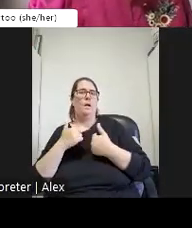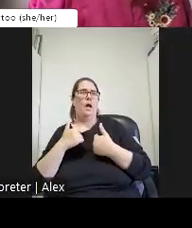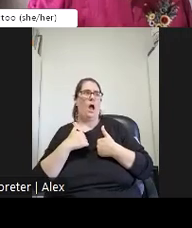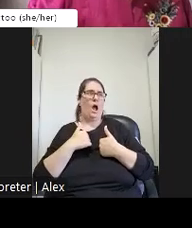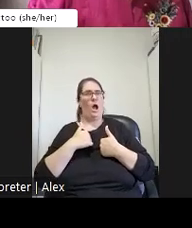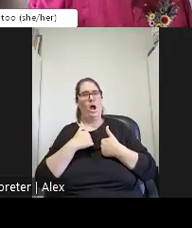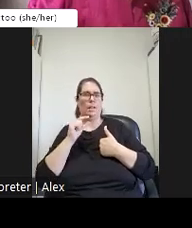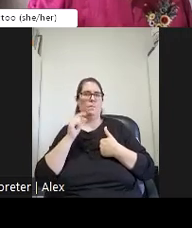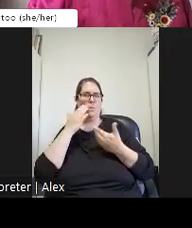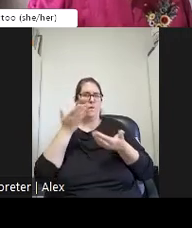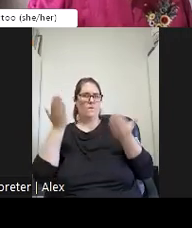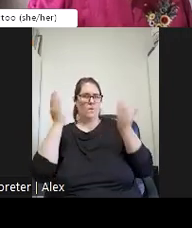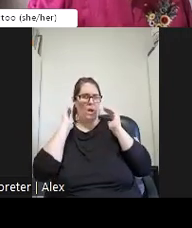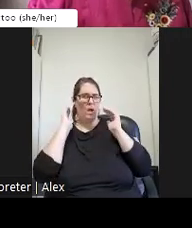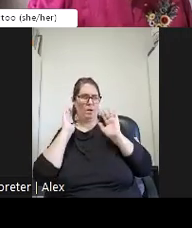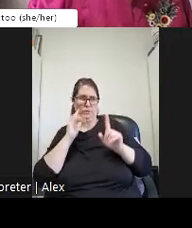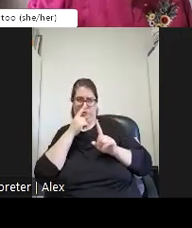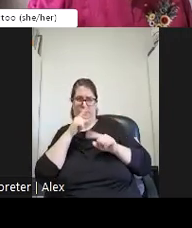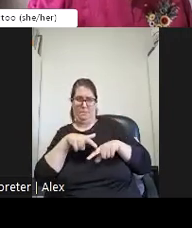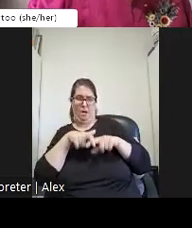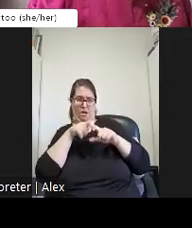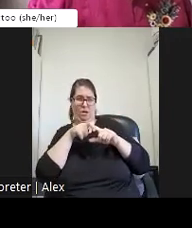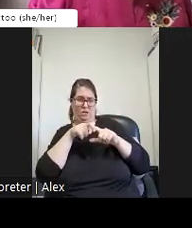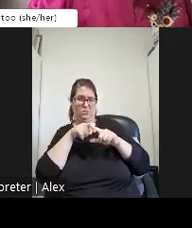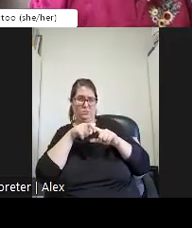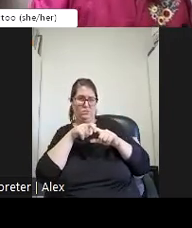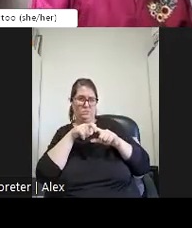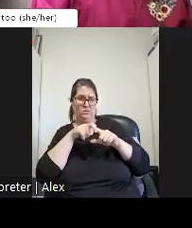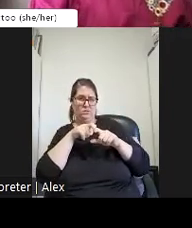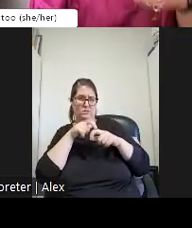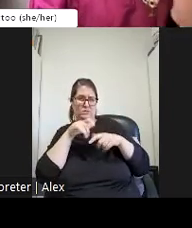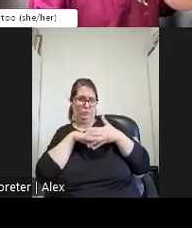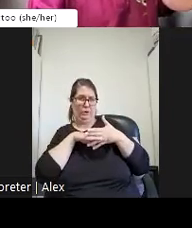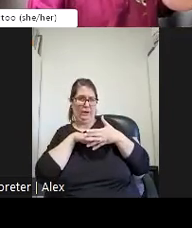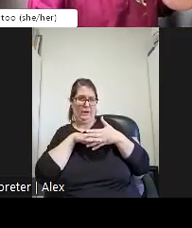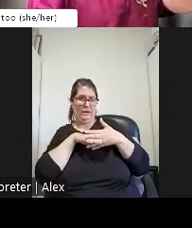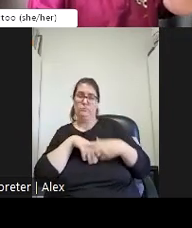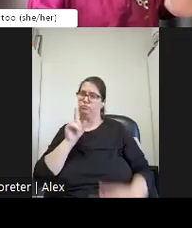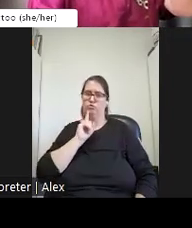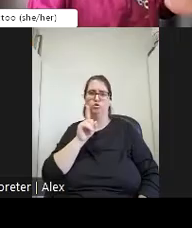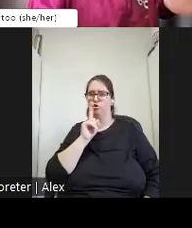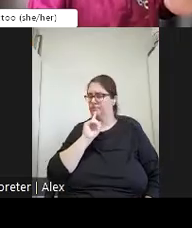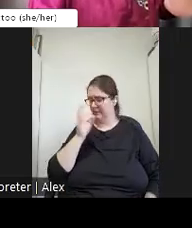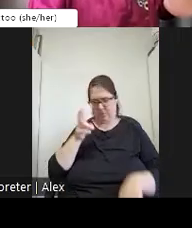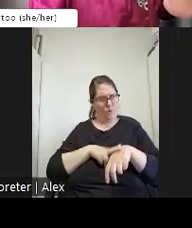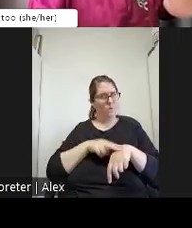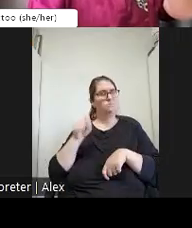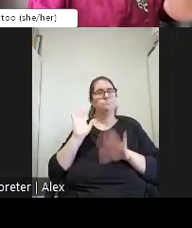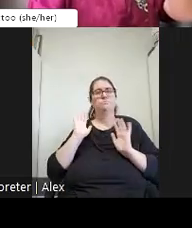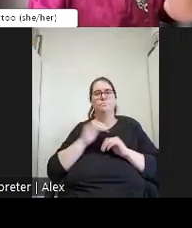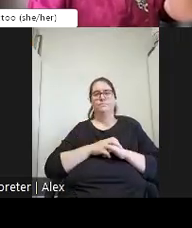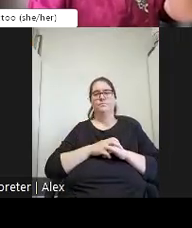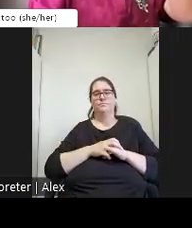bit overwhelmed. Maybe we could pause and take a Uh, break. Absolutely, absolutely. How